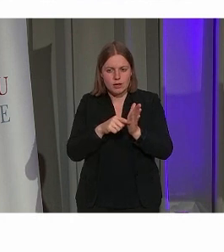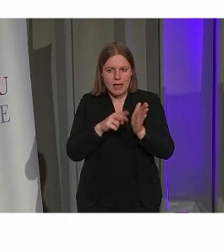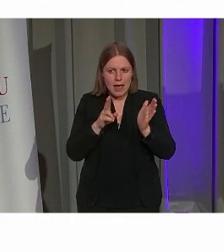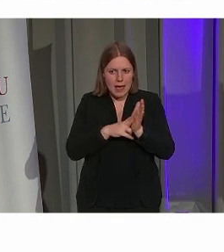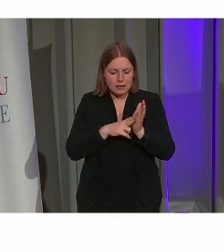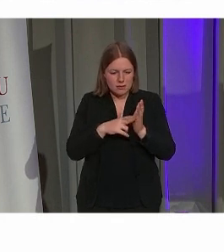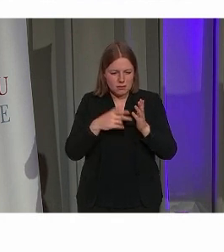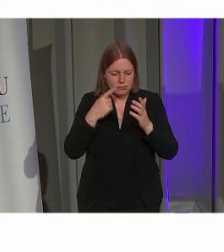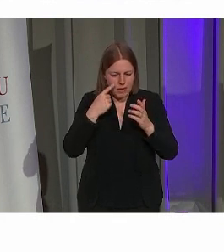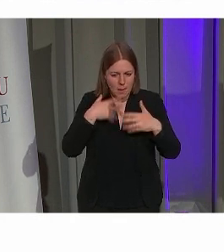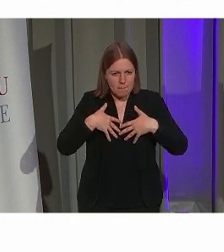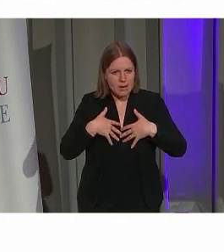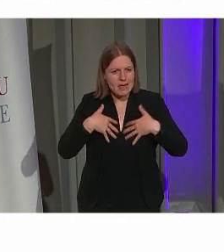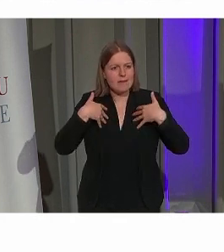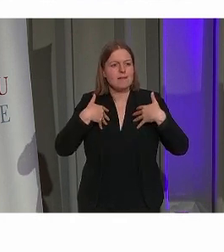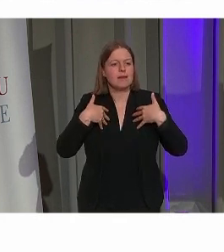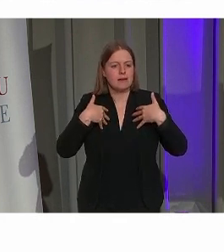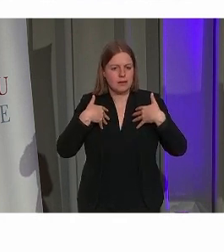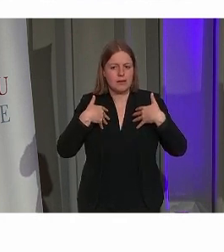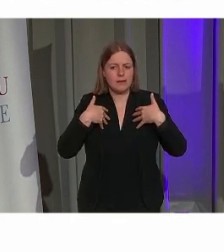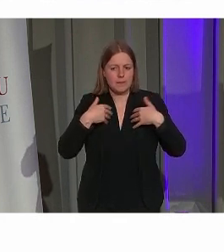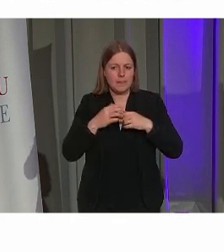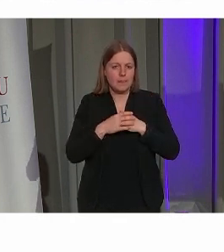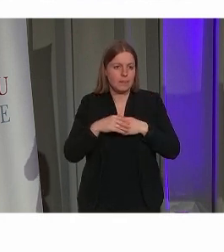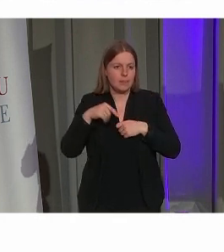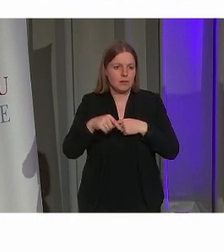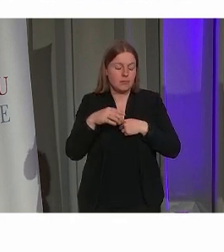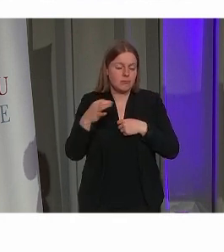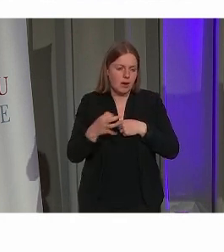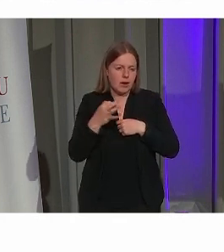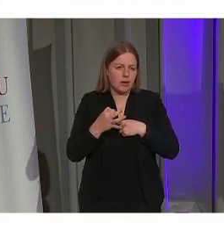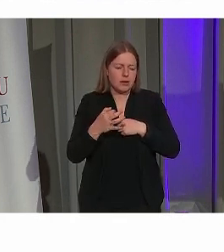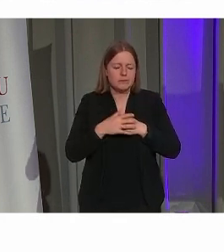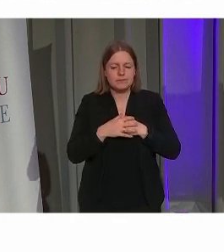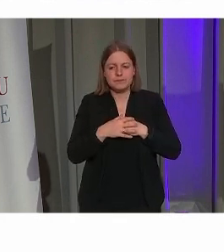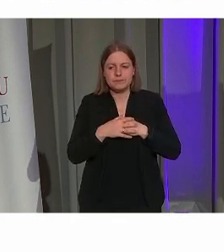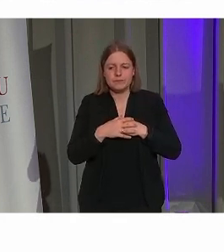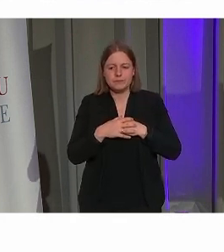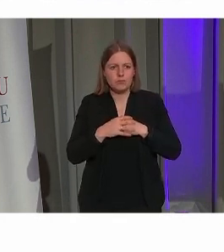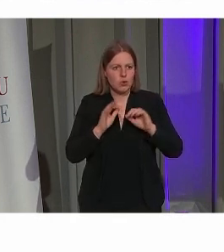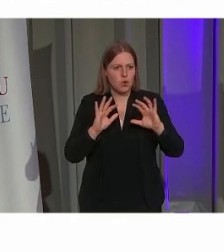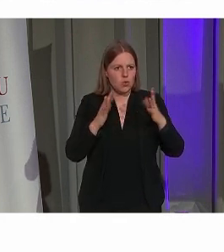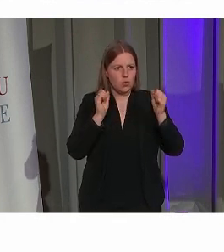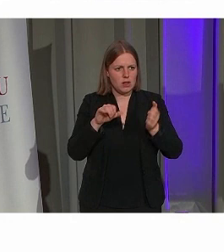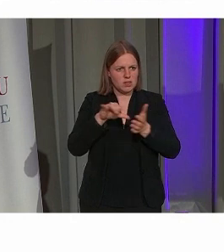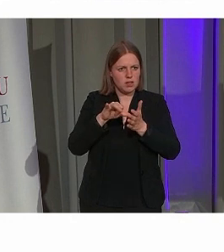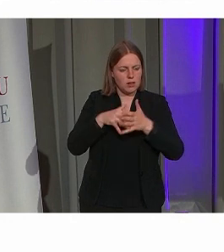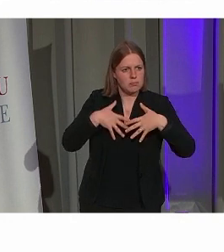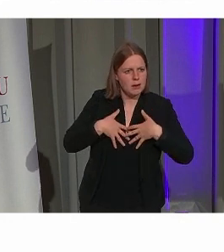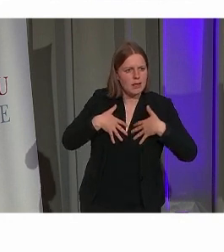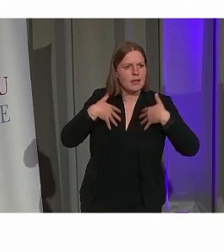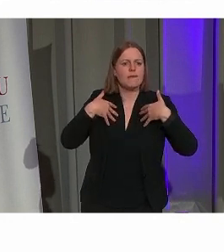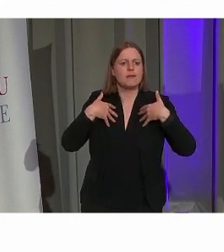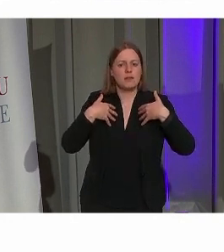And for the first time, it's also actually departing from,